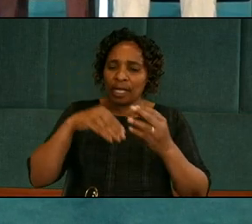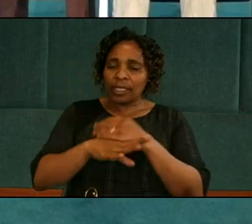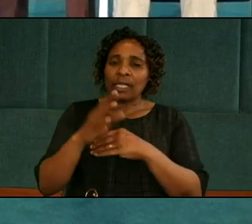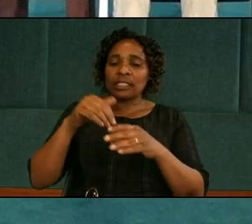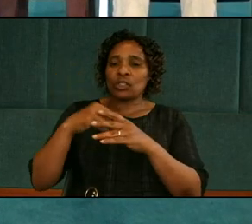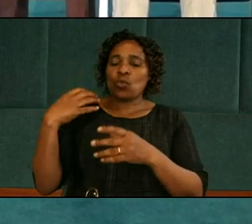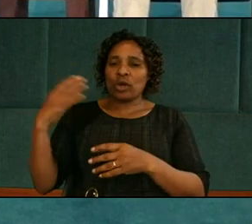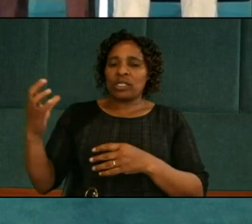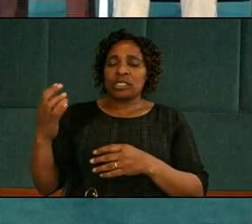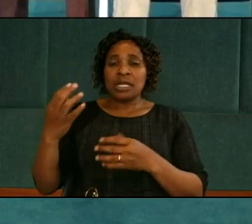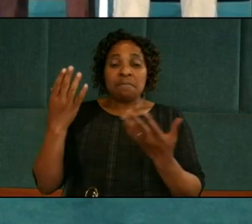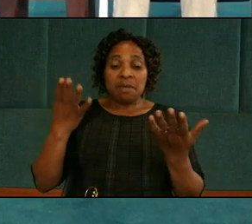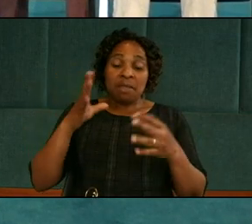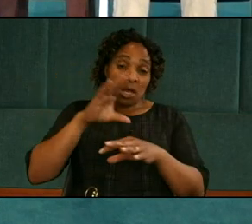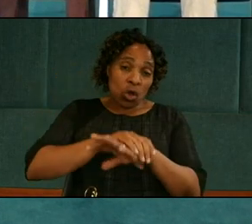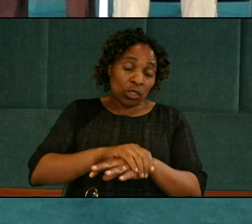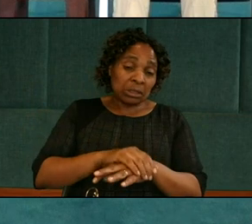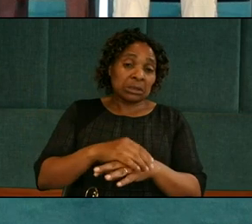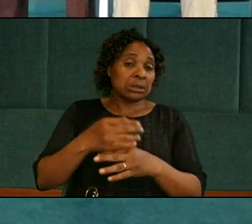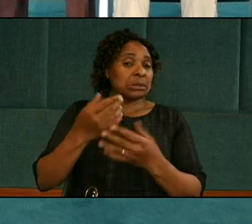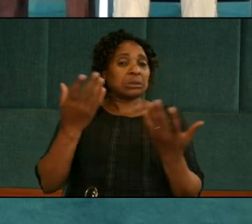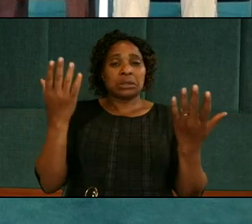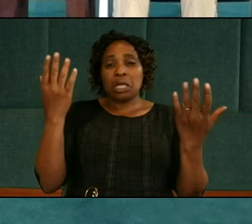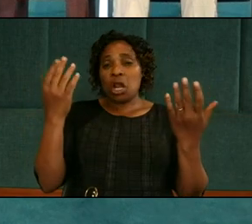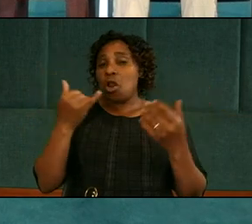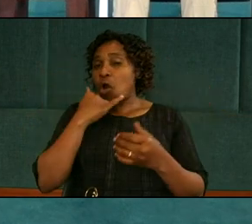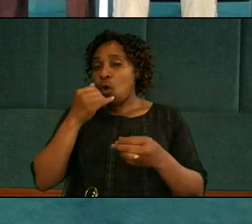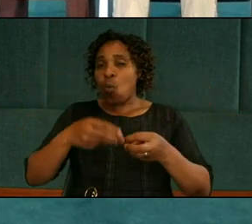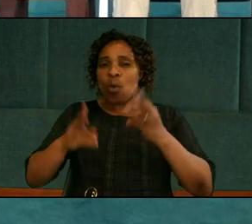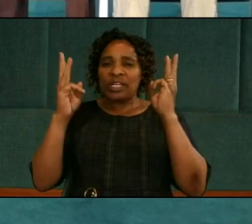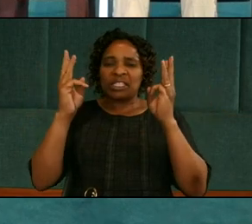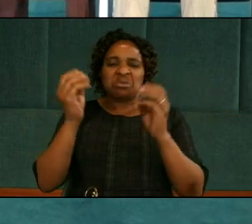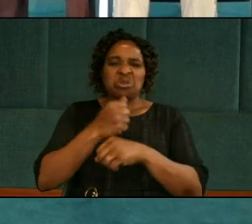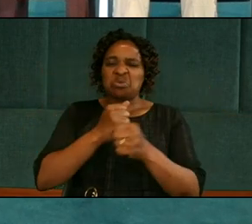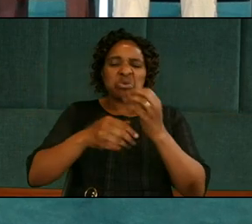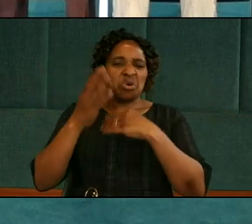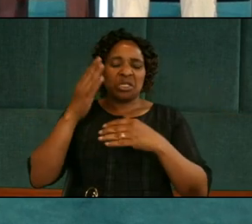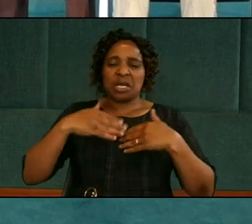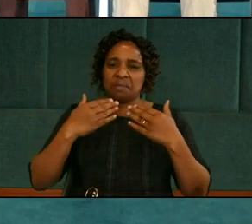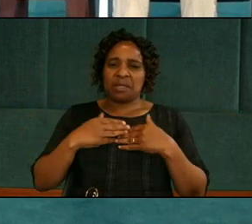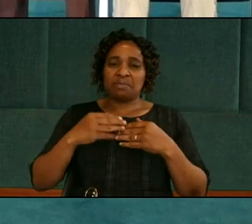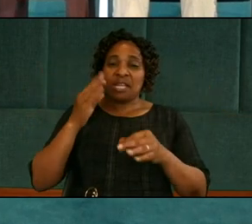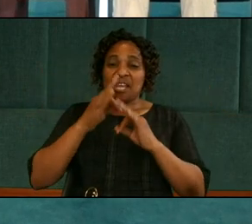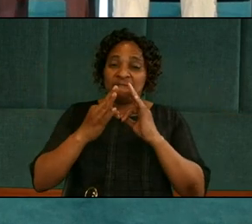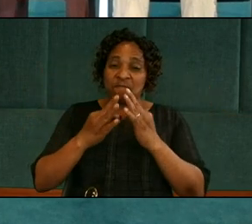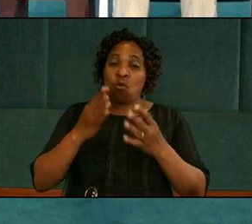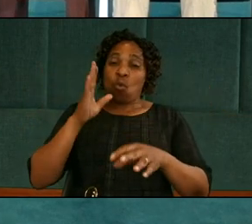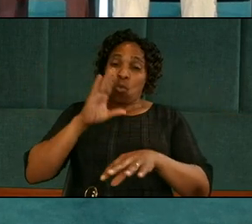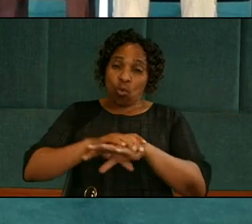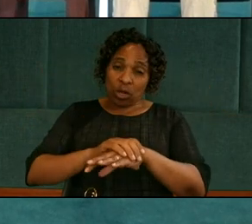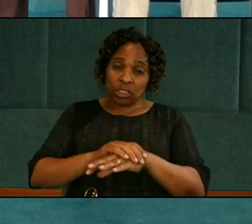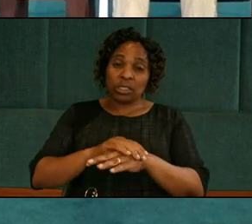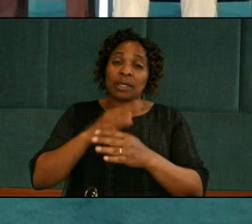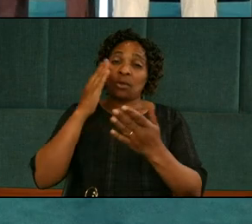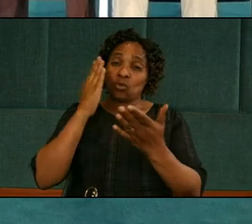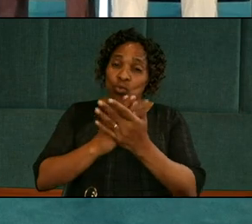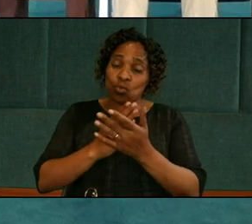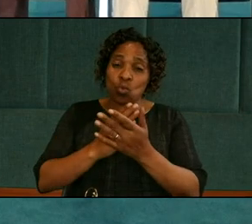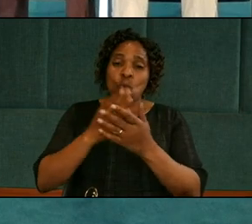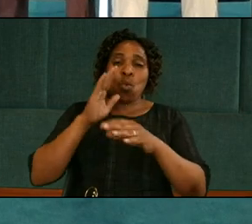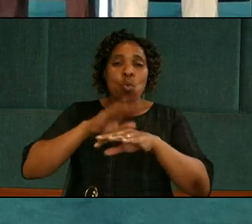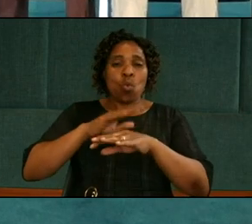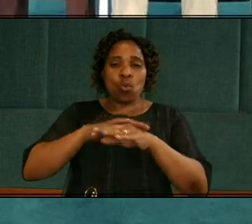if they got it through dark ways, there was never humility before that. Mm-hmm. But if they got it in the right ways, sometimes